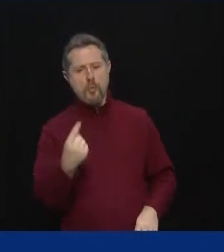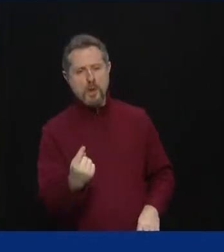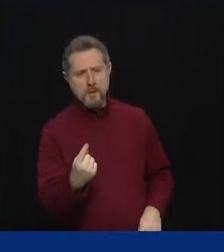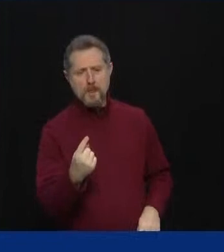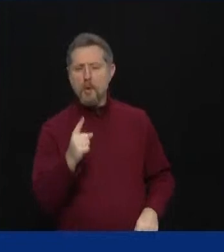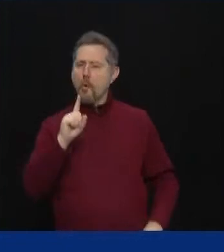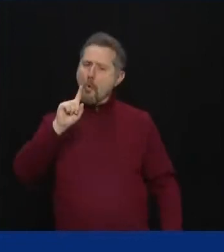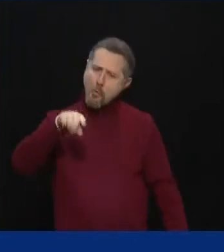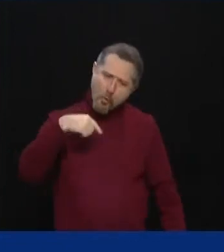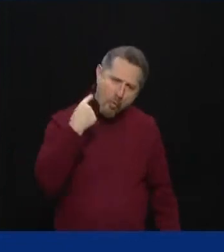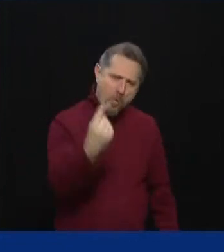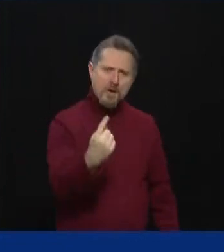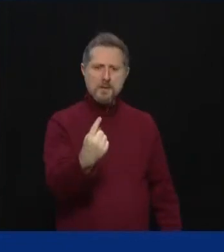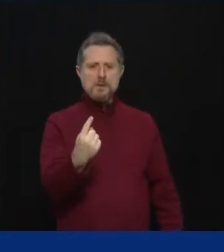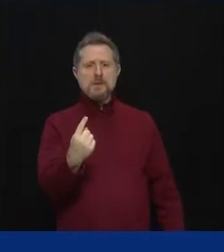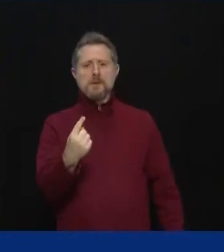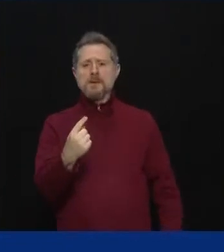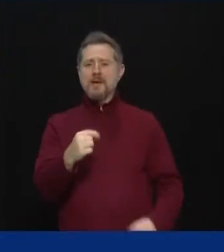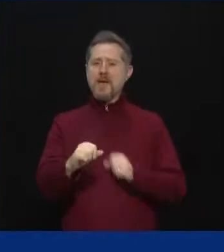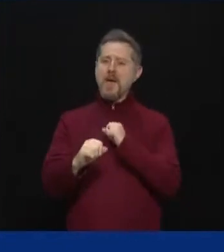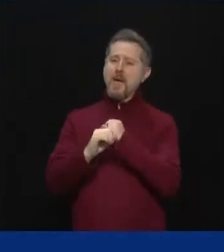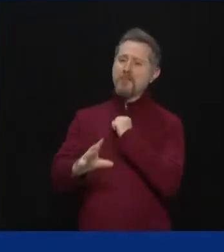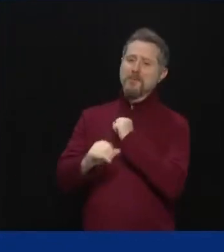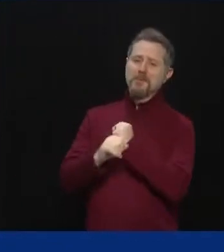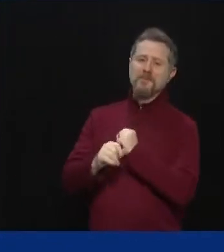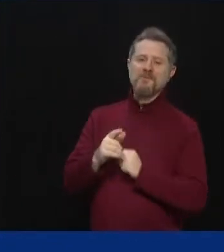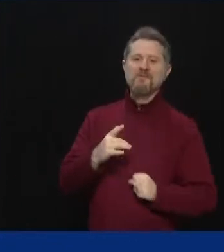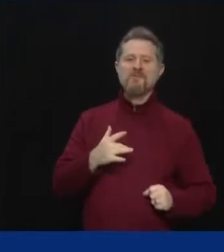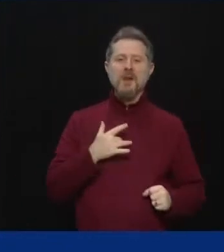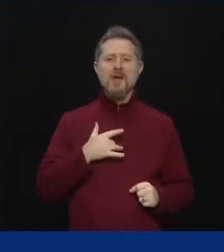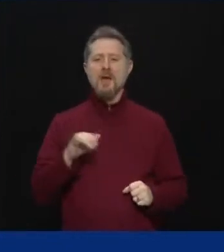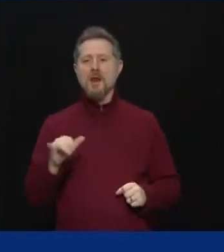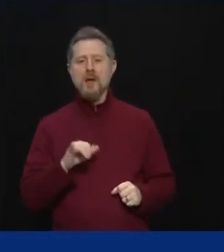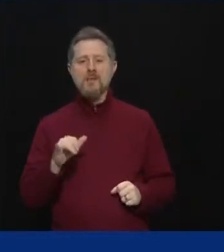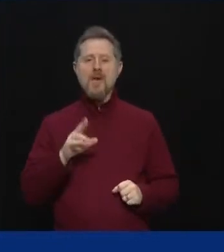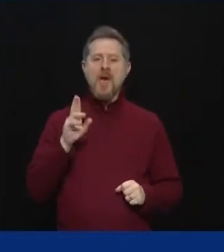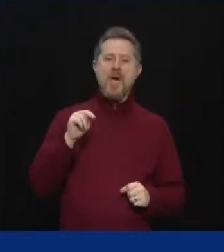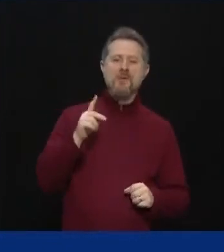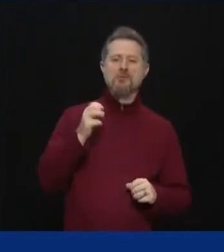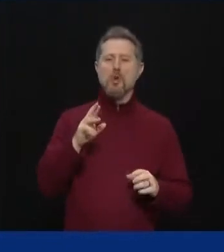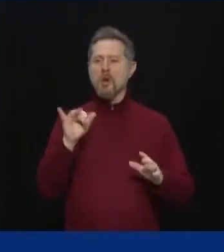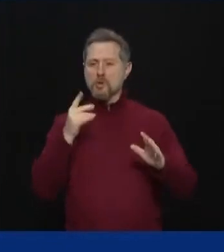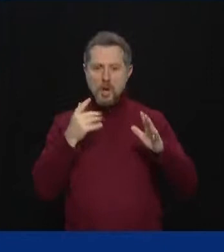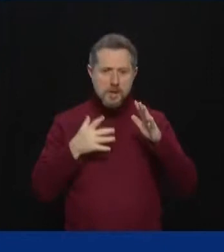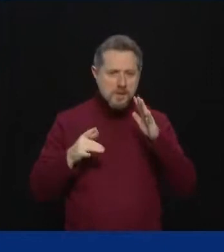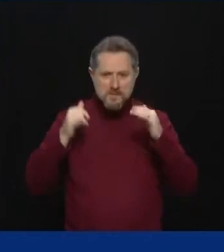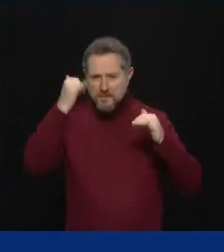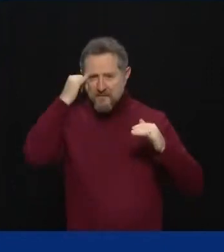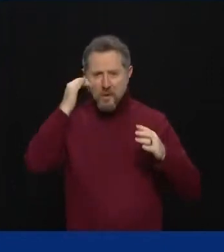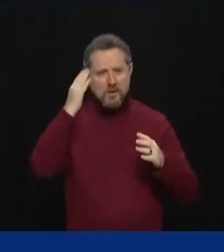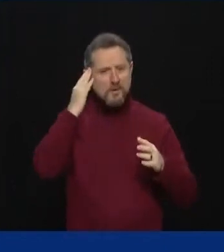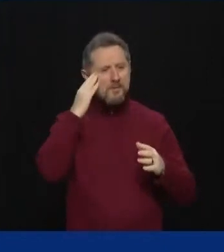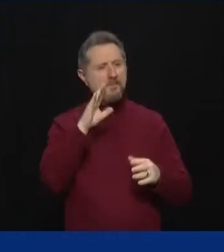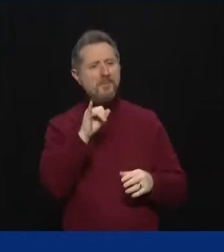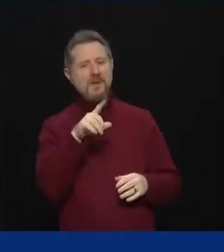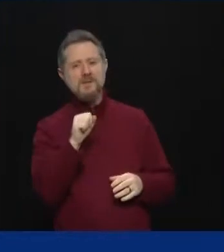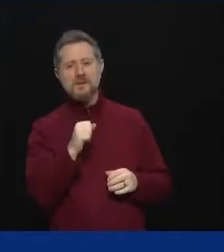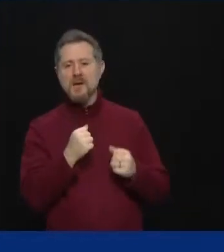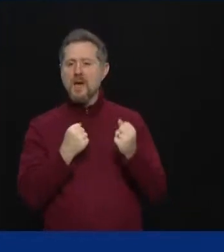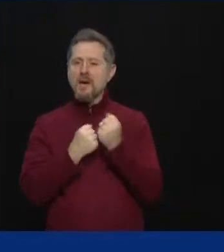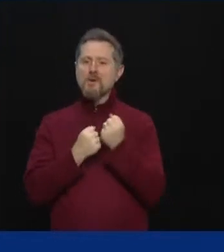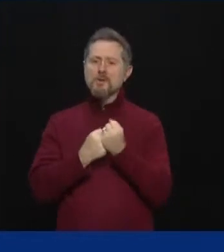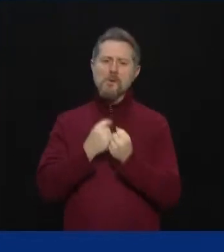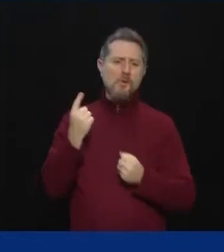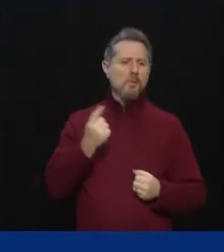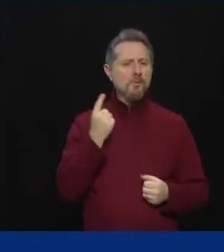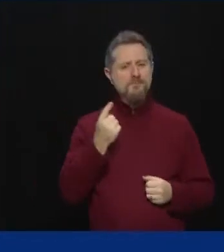run like an underdog. I'm a Buffalo Bills fan. I'm used to being an underdog. And in my mind, I'm down and I work hard. And that's been the